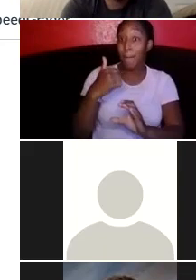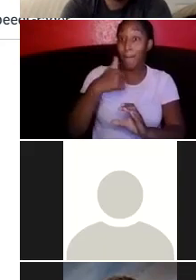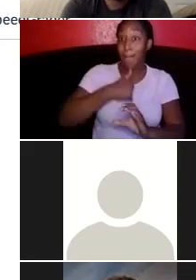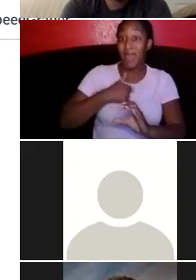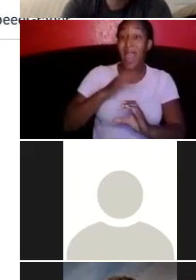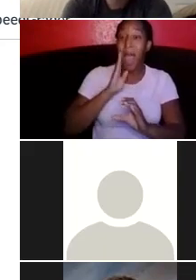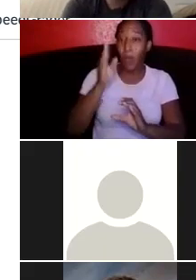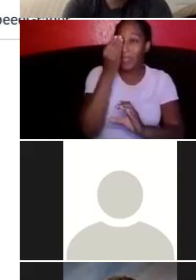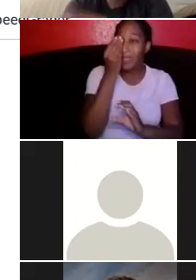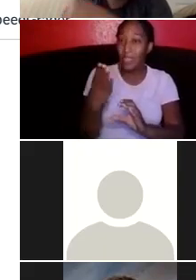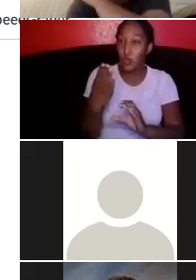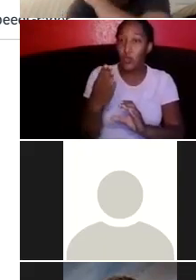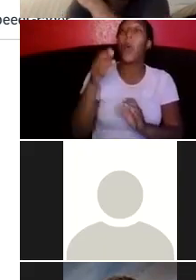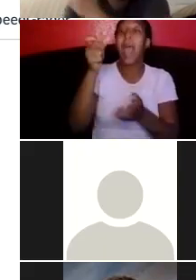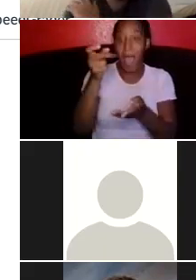not.